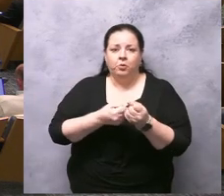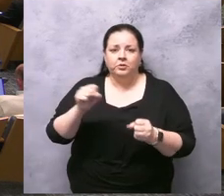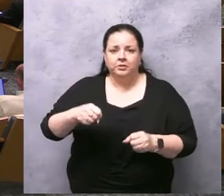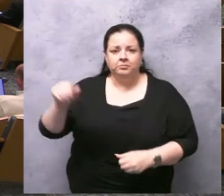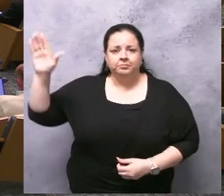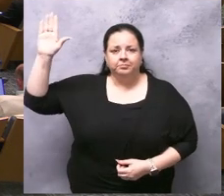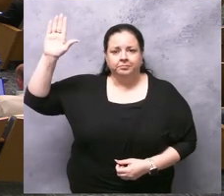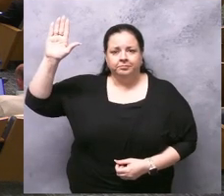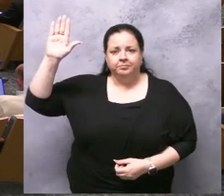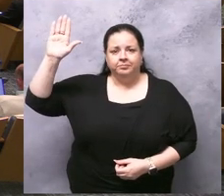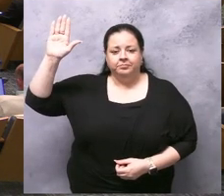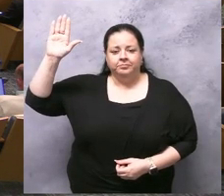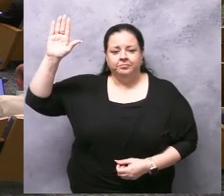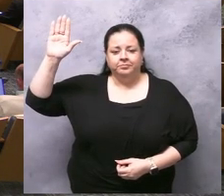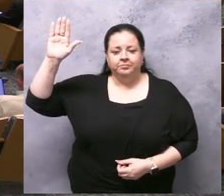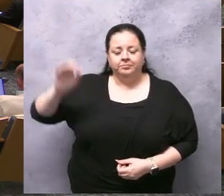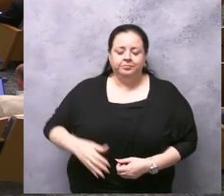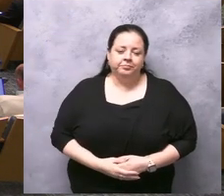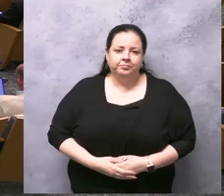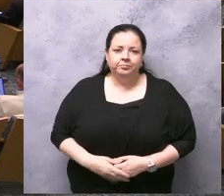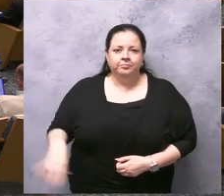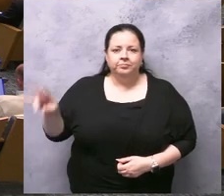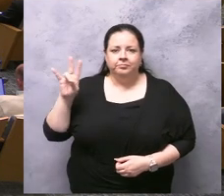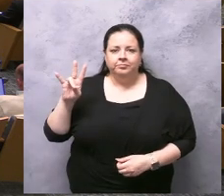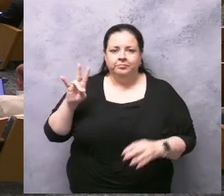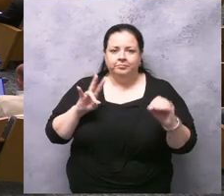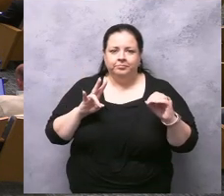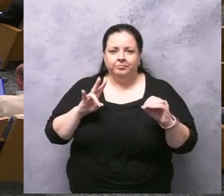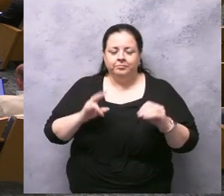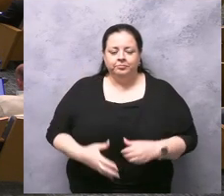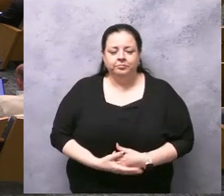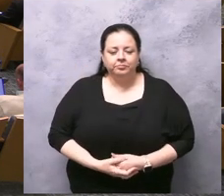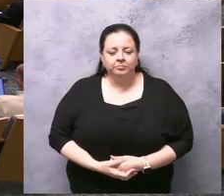raising your right hand. And the vote is 7-0.